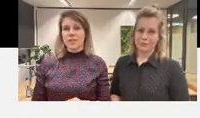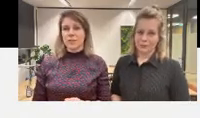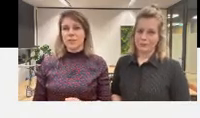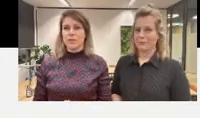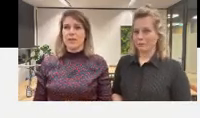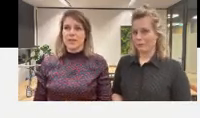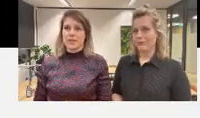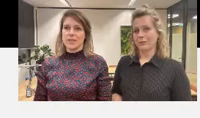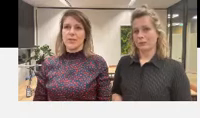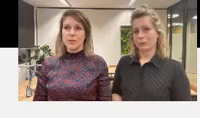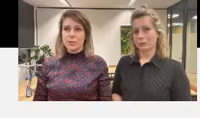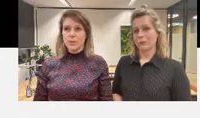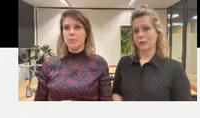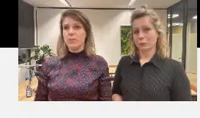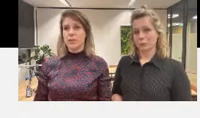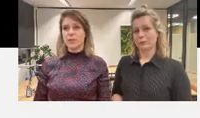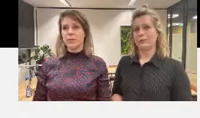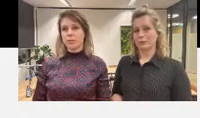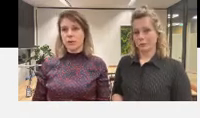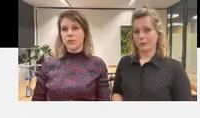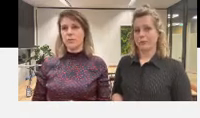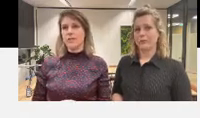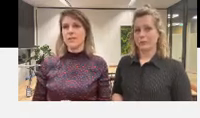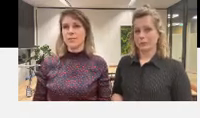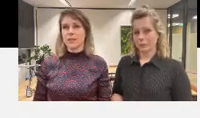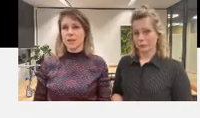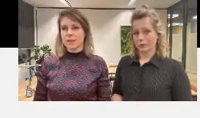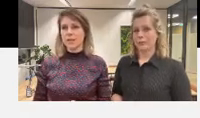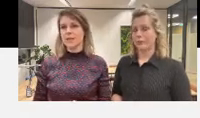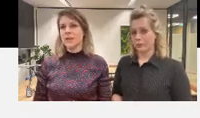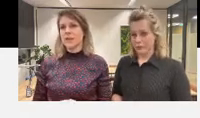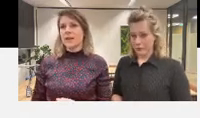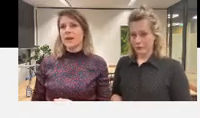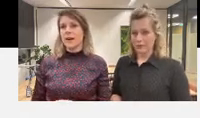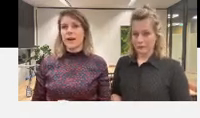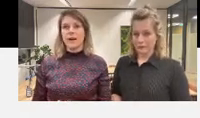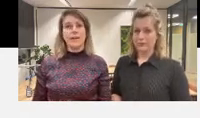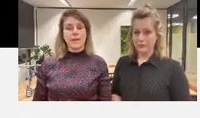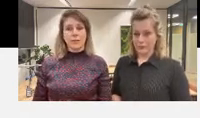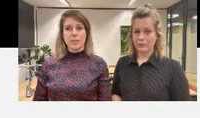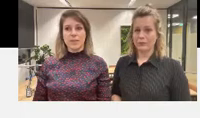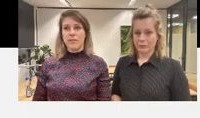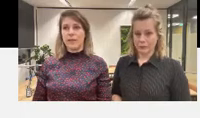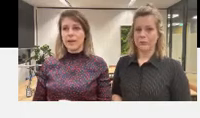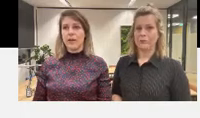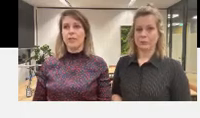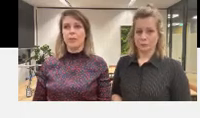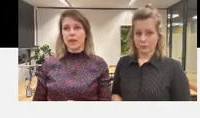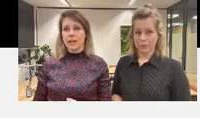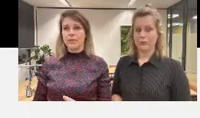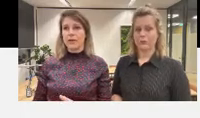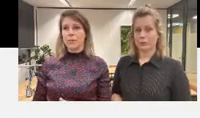suggest that therapist rotation is a new emerging approach, which is a reduction in therapist fear